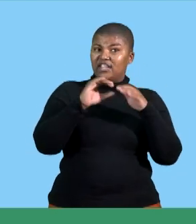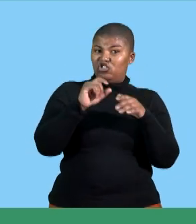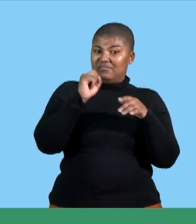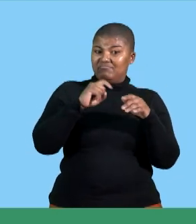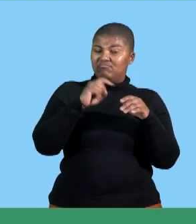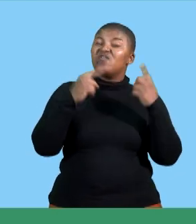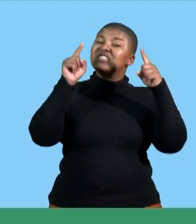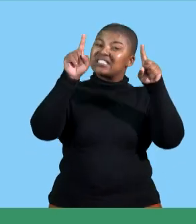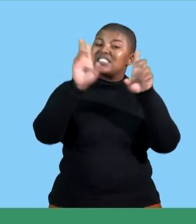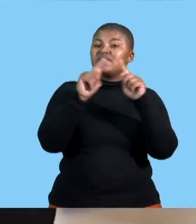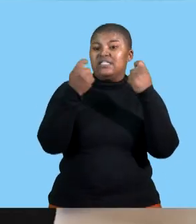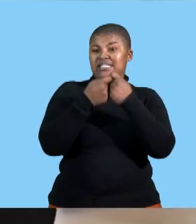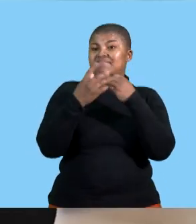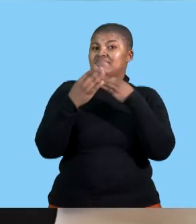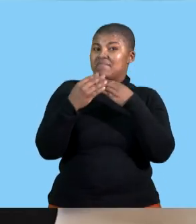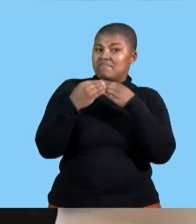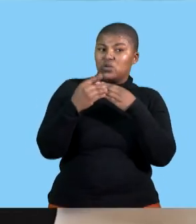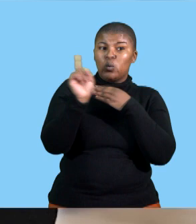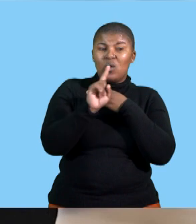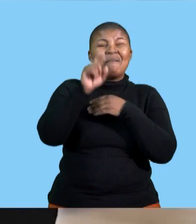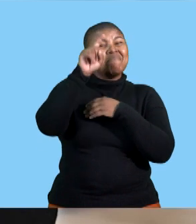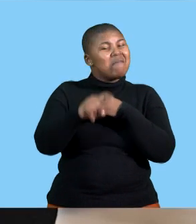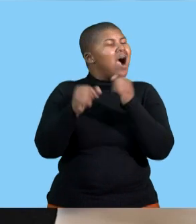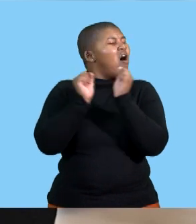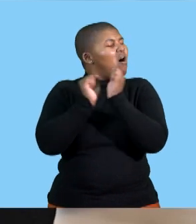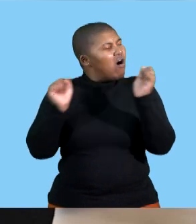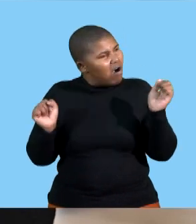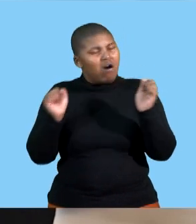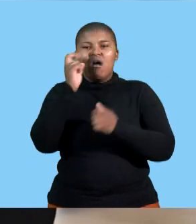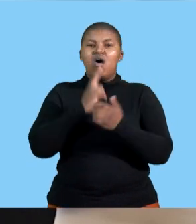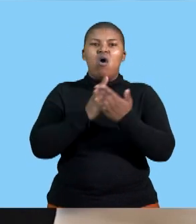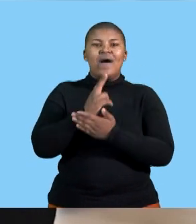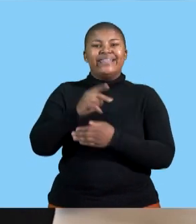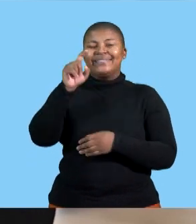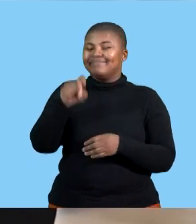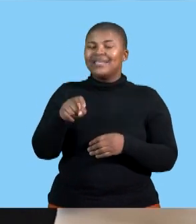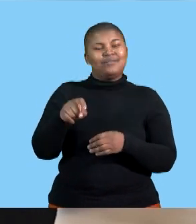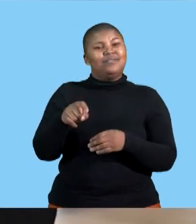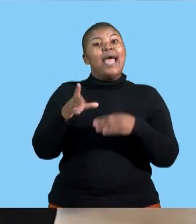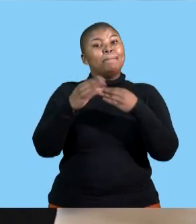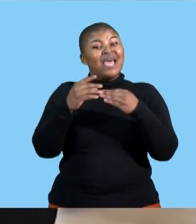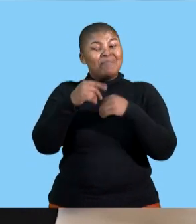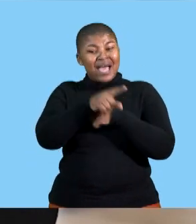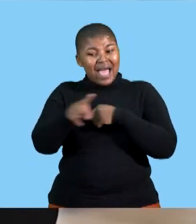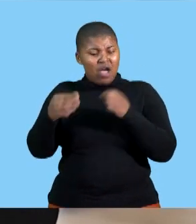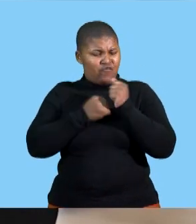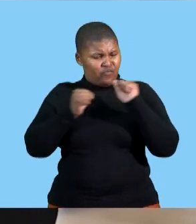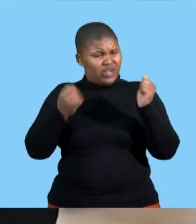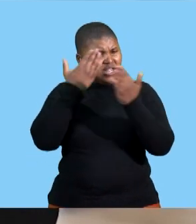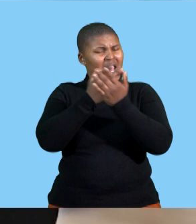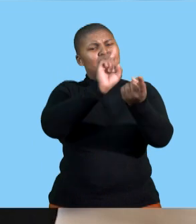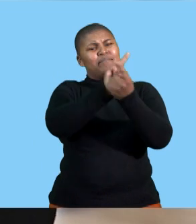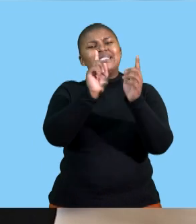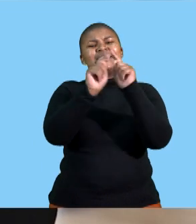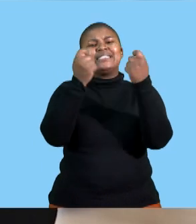for successful team performance, we need to have open communication whereby members are free to talk to their team leaders. They are free